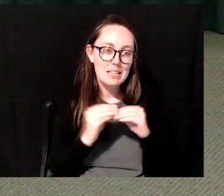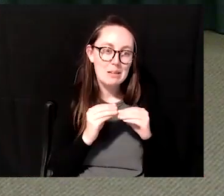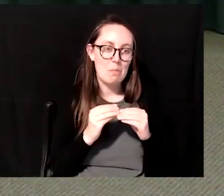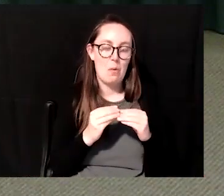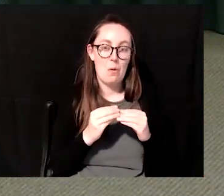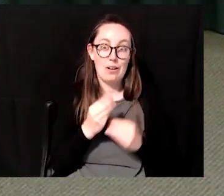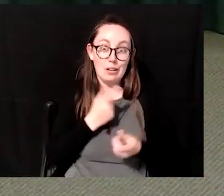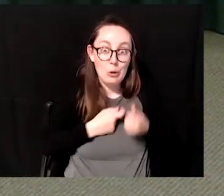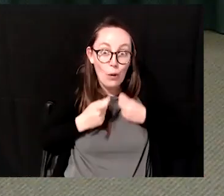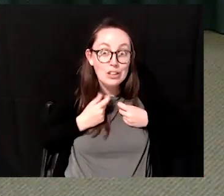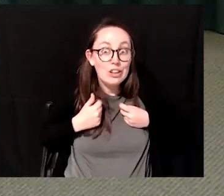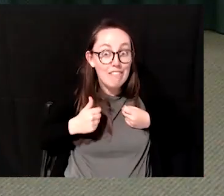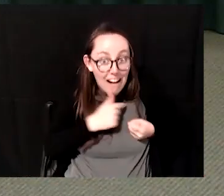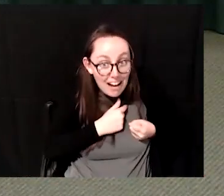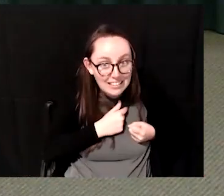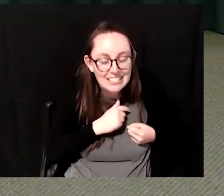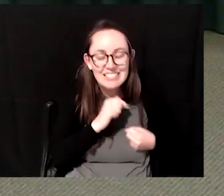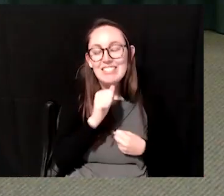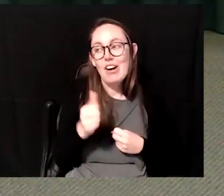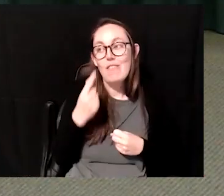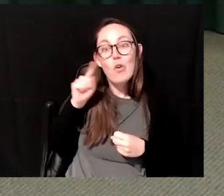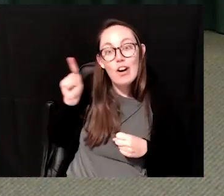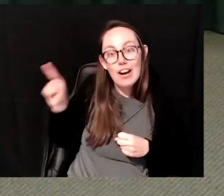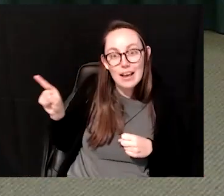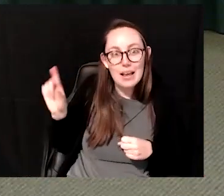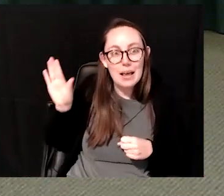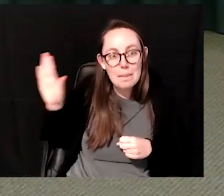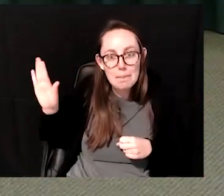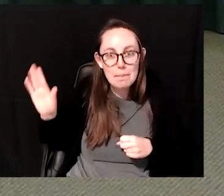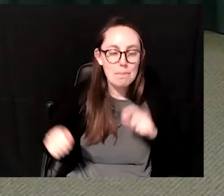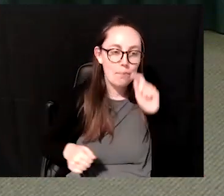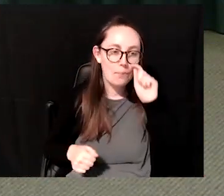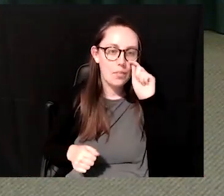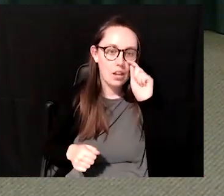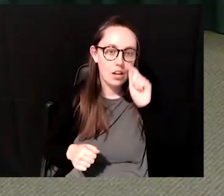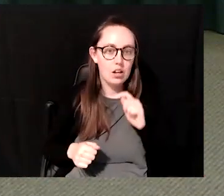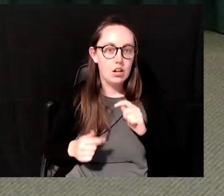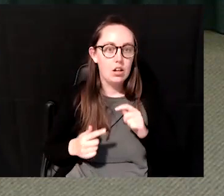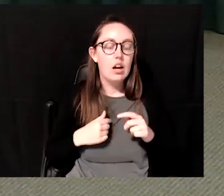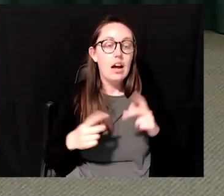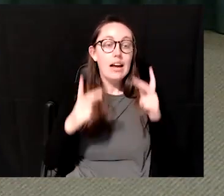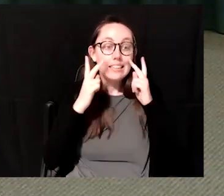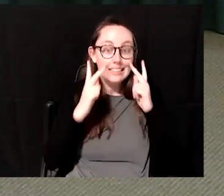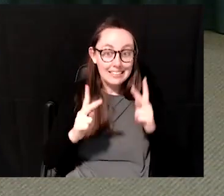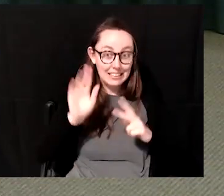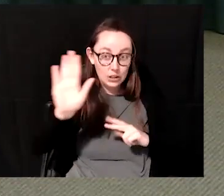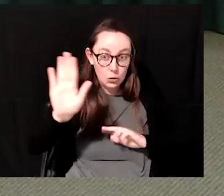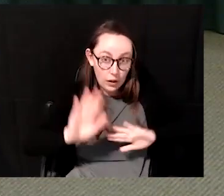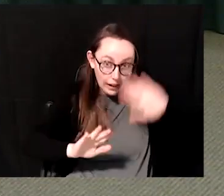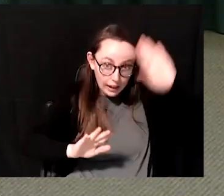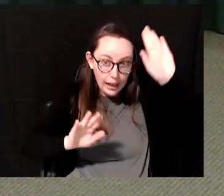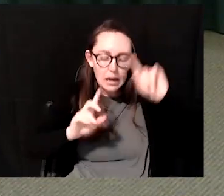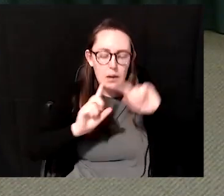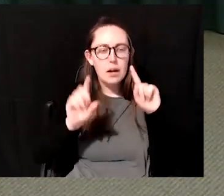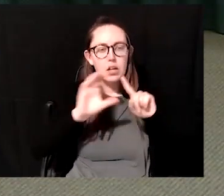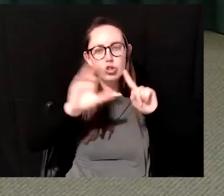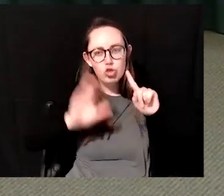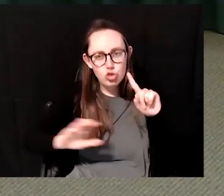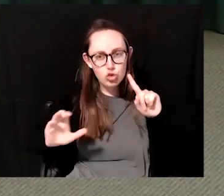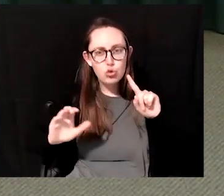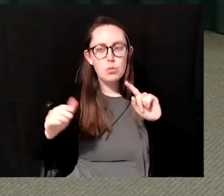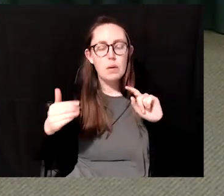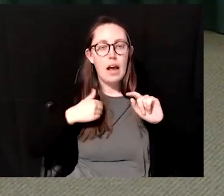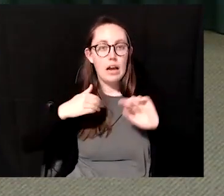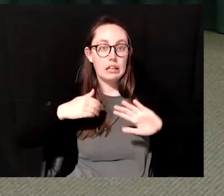with that um I see your hand uh but I have had a hand and up and zoom a lot longer so I'm going to go Zoom